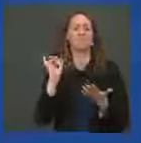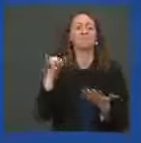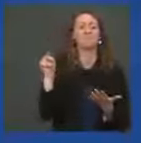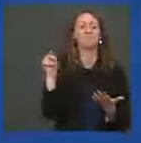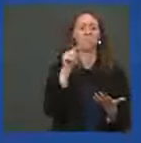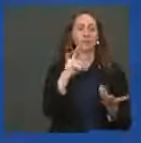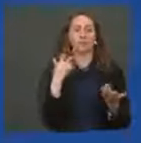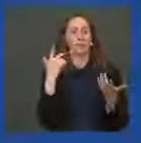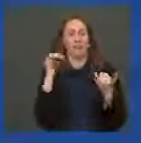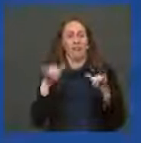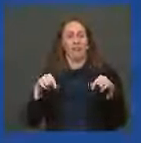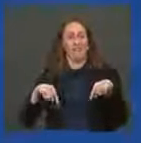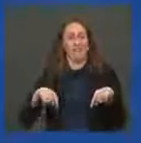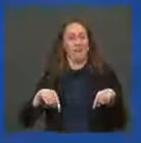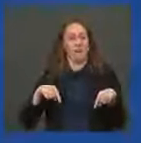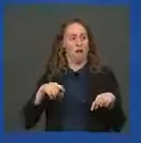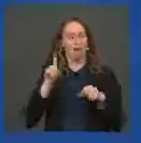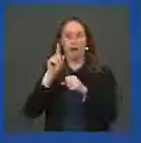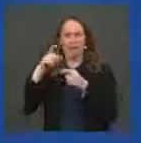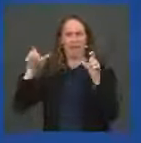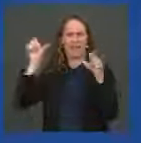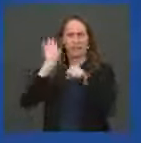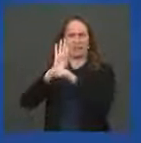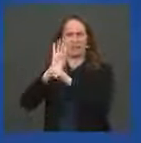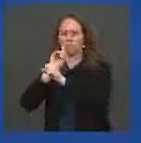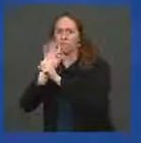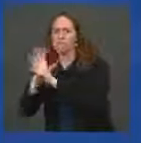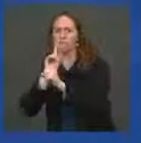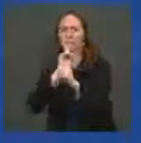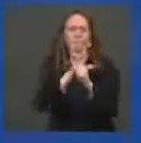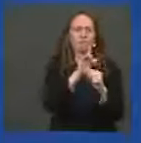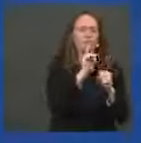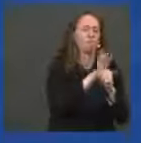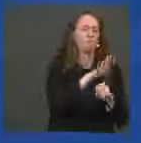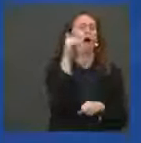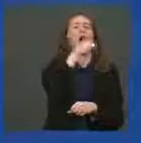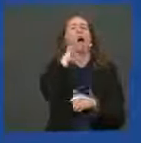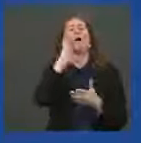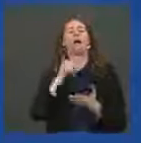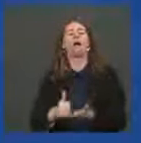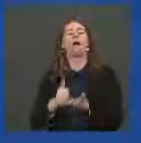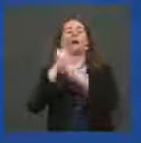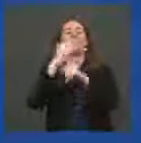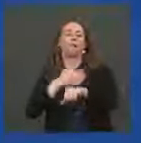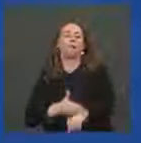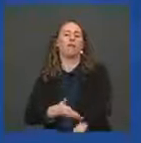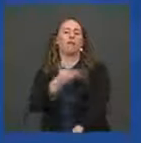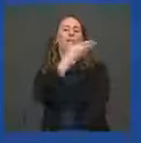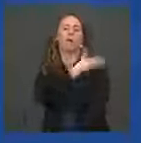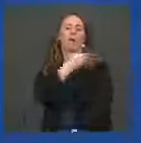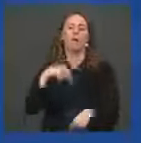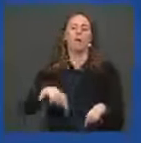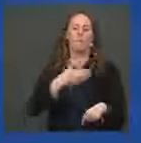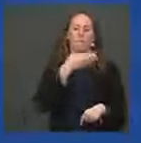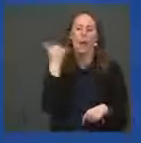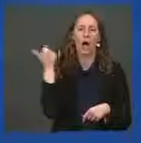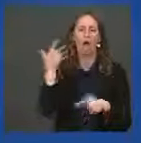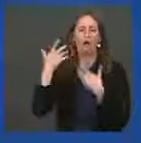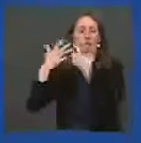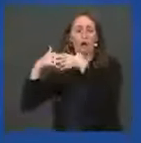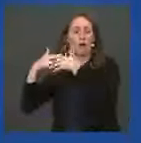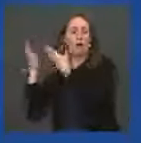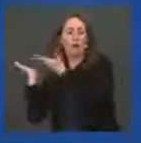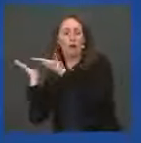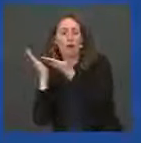commitments being made today are a sign of major progress in moving goods from manufacturers to a store or to your front